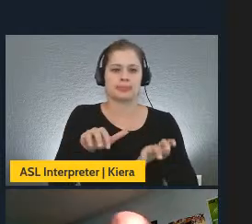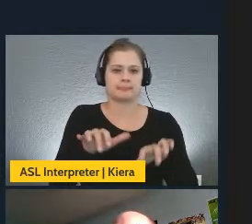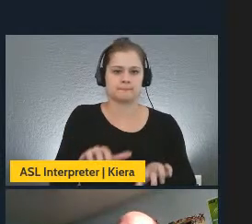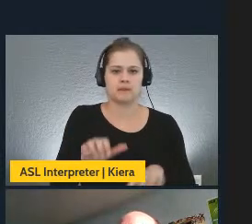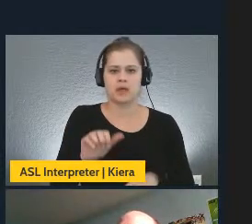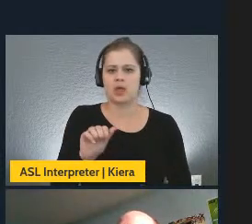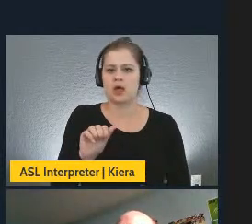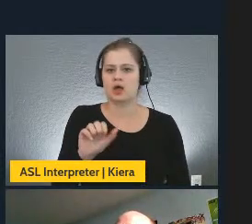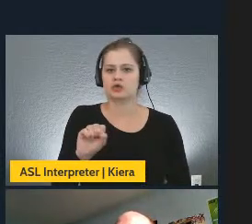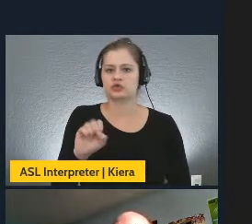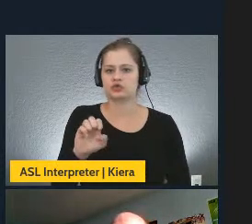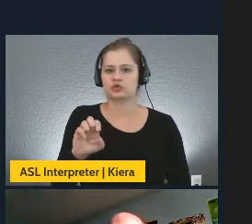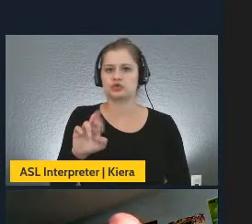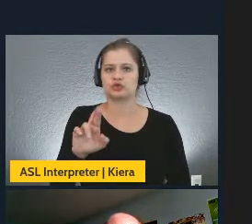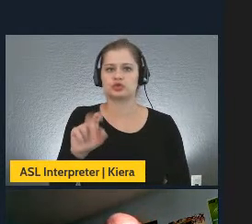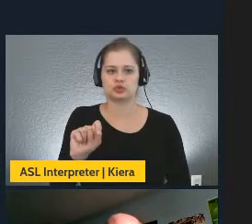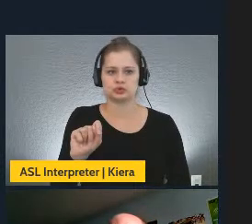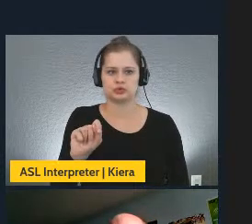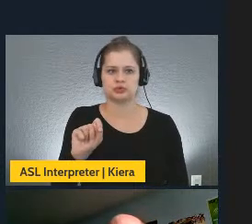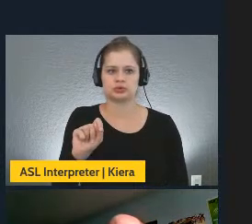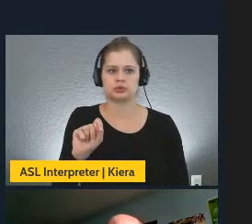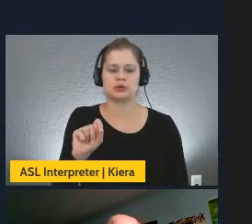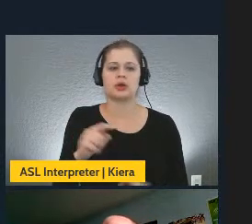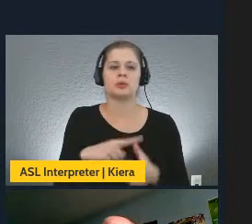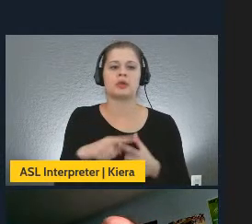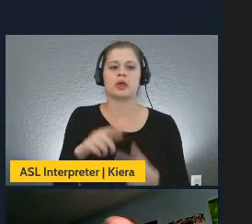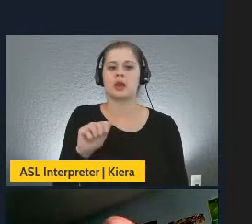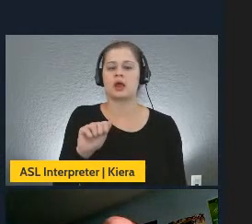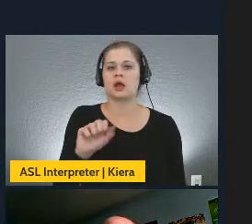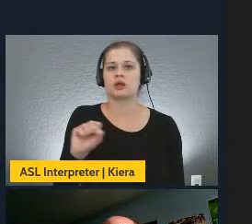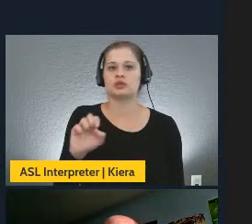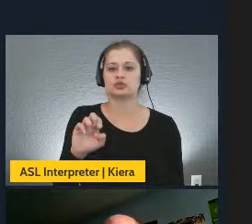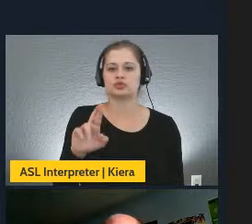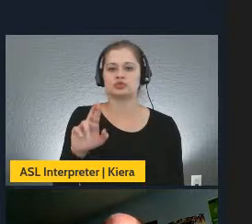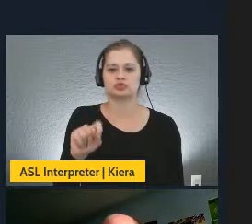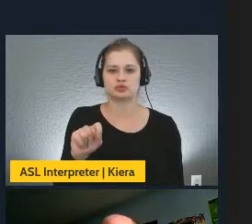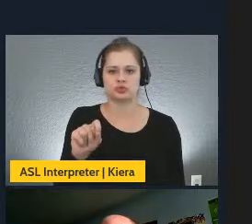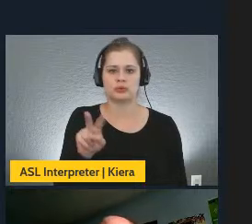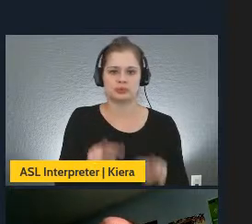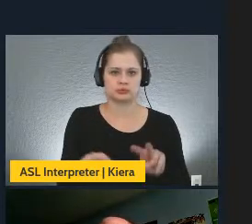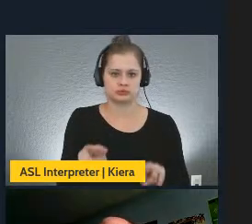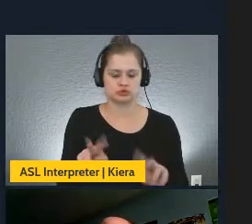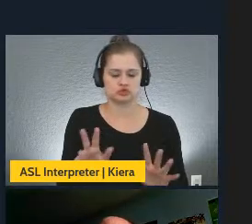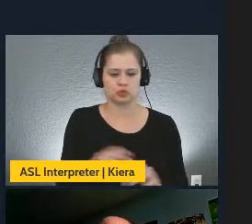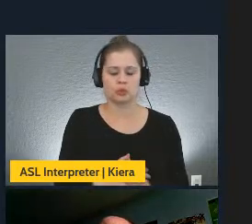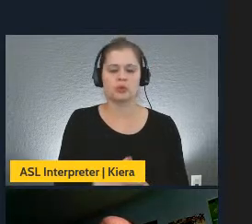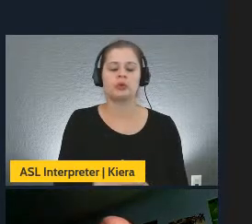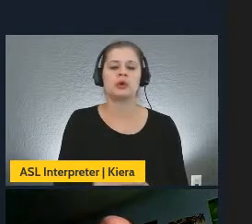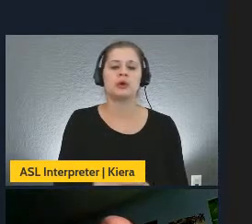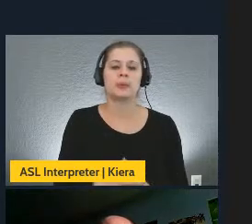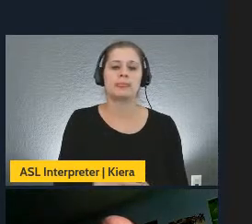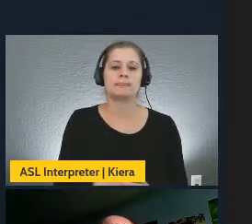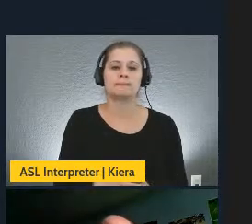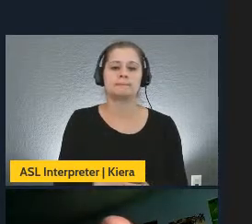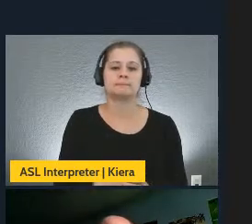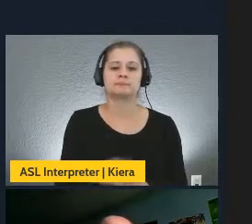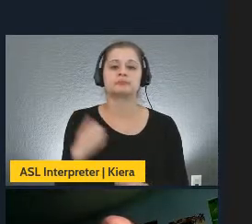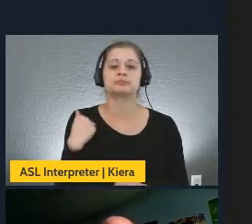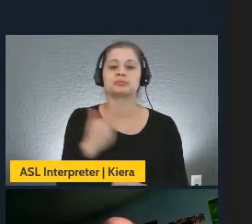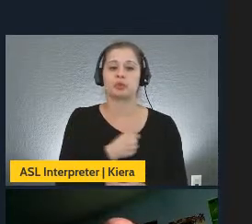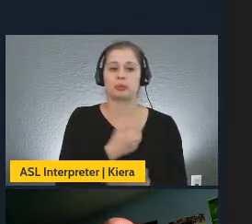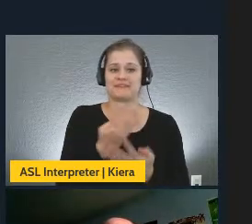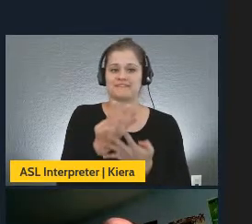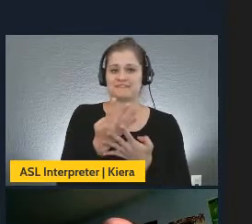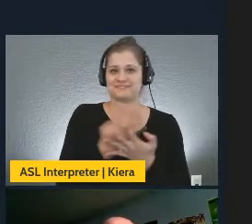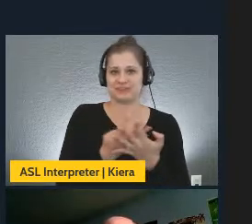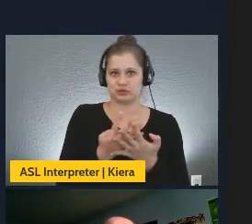out. We will then assert on the observations. So we filter the